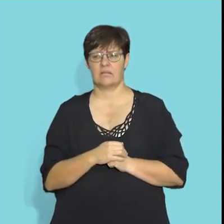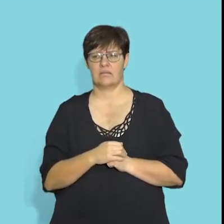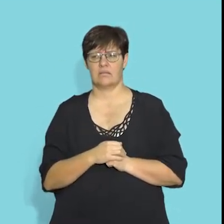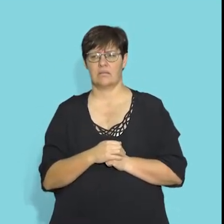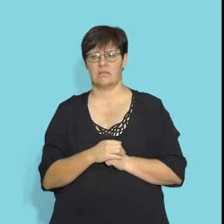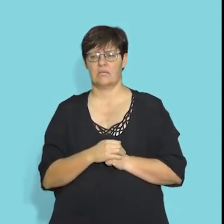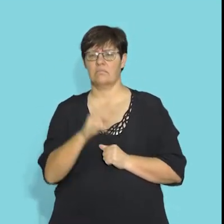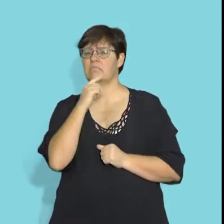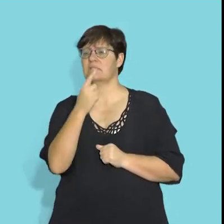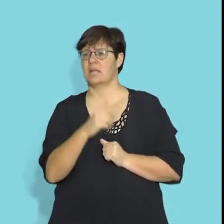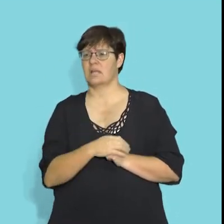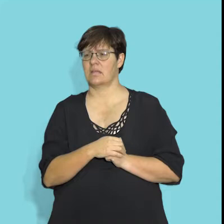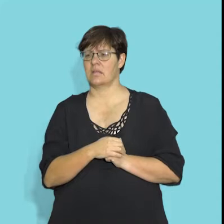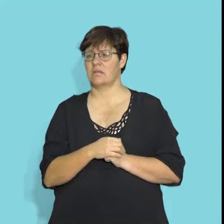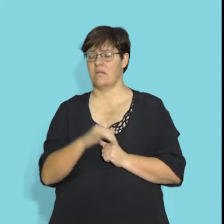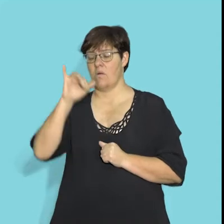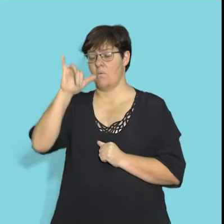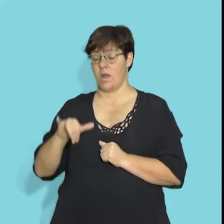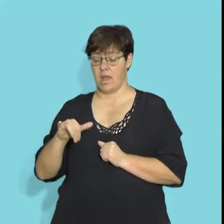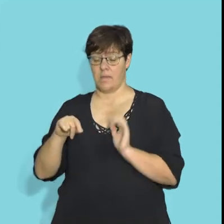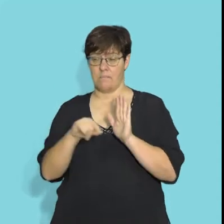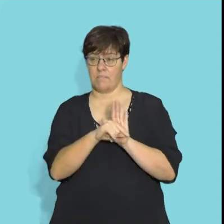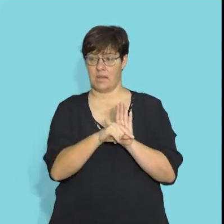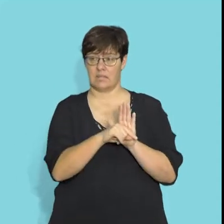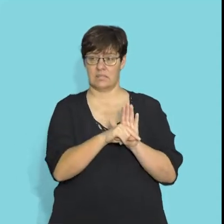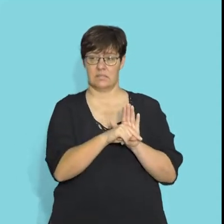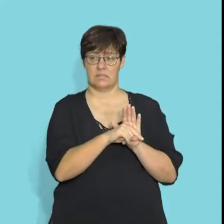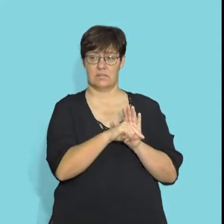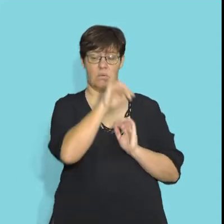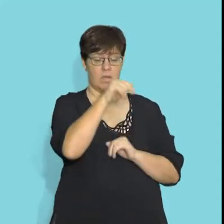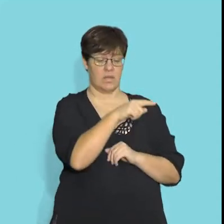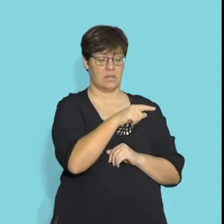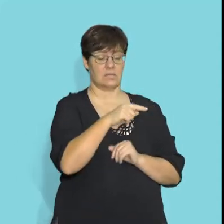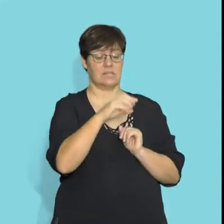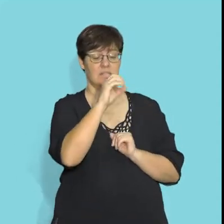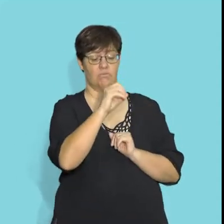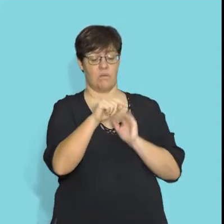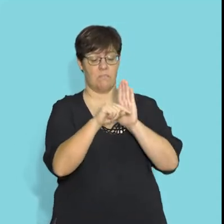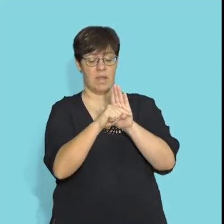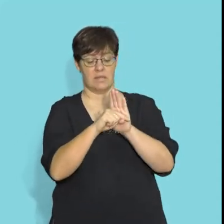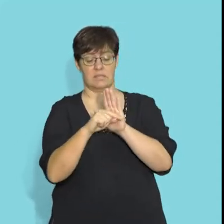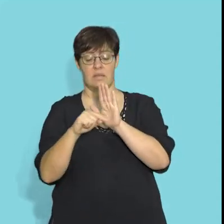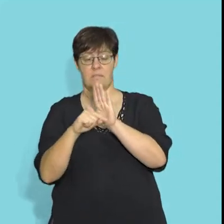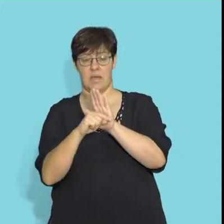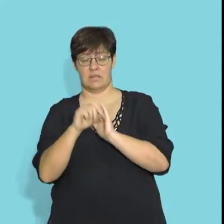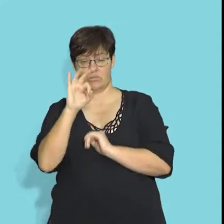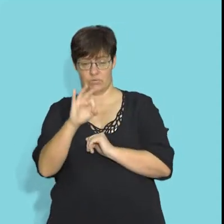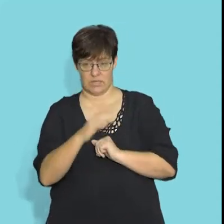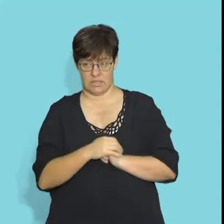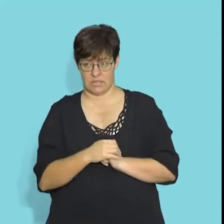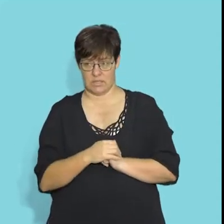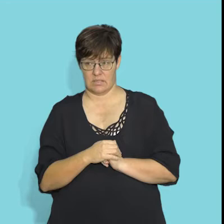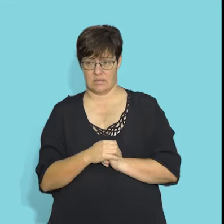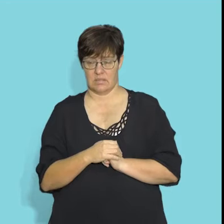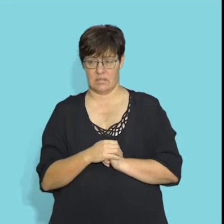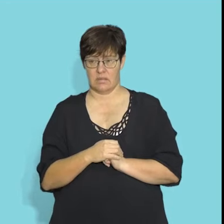And what did we say? It was going to be the y value minus the y value. So it's going to be 0 minus 3 in brackets to make sure that